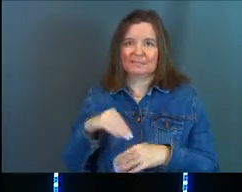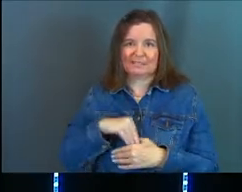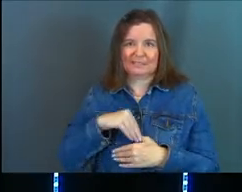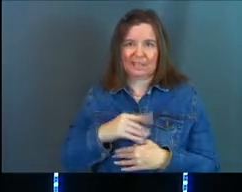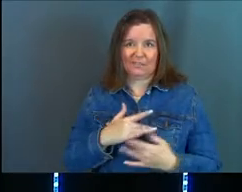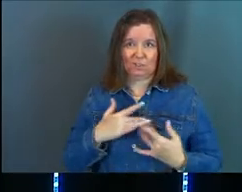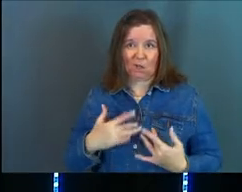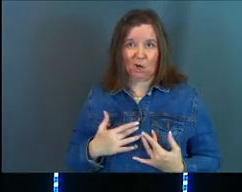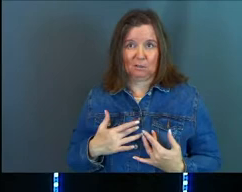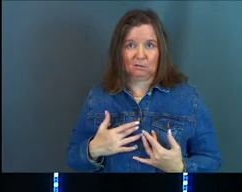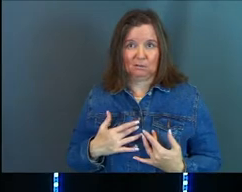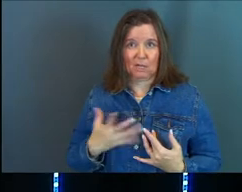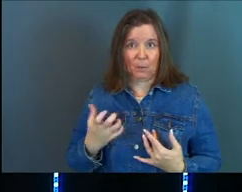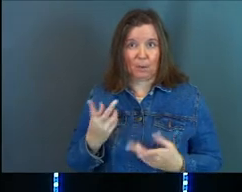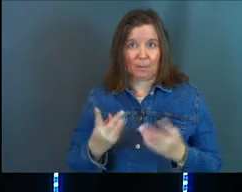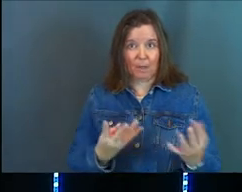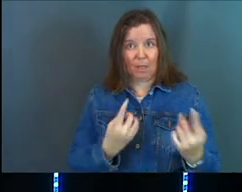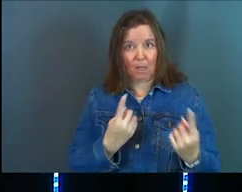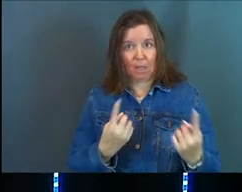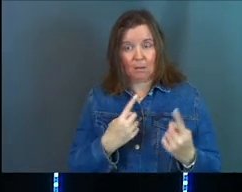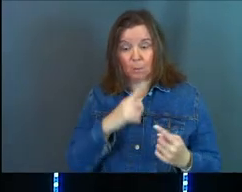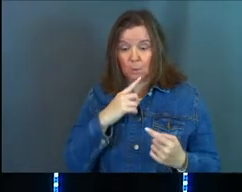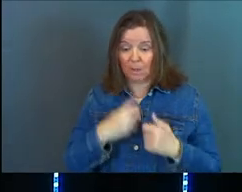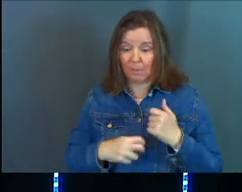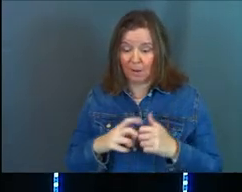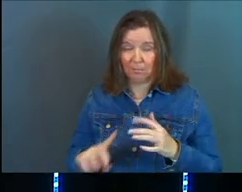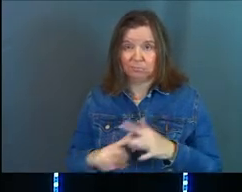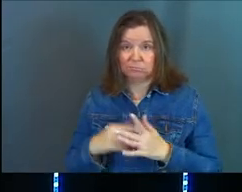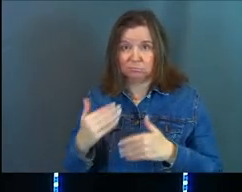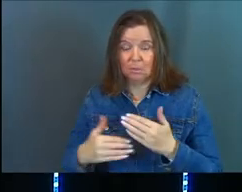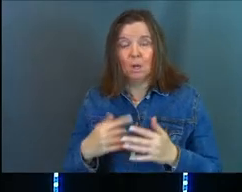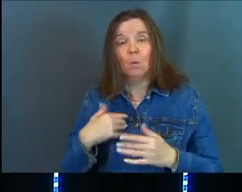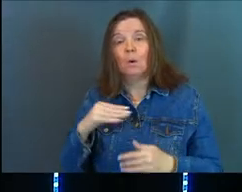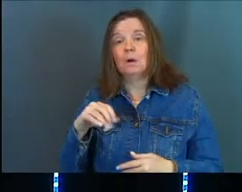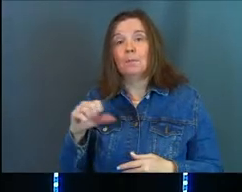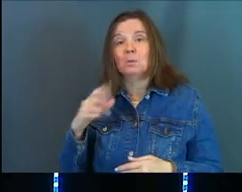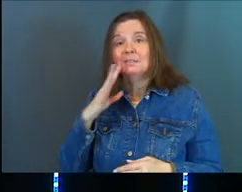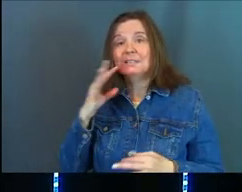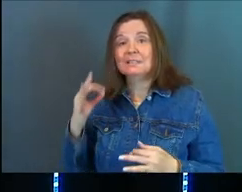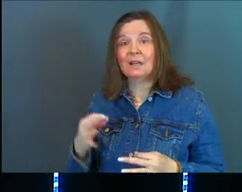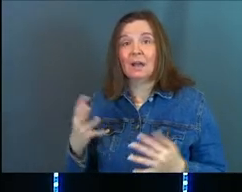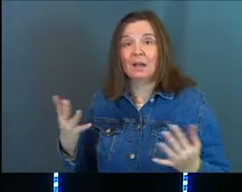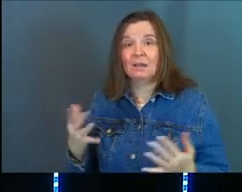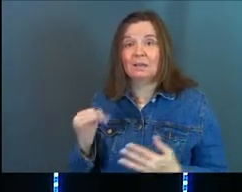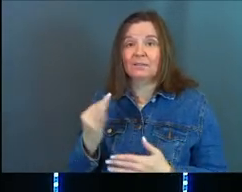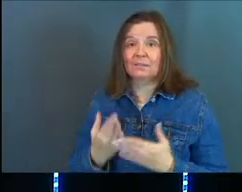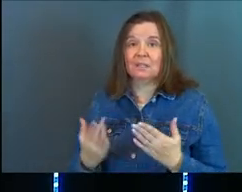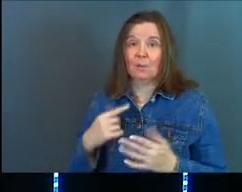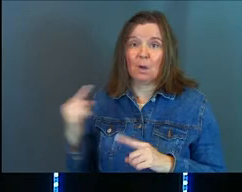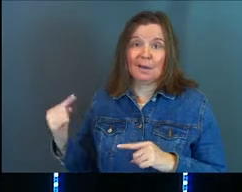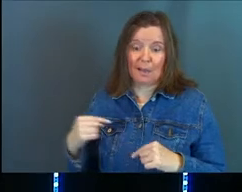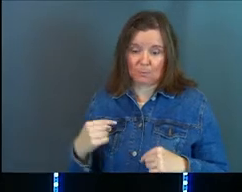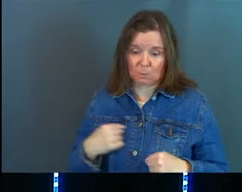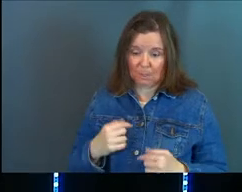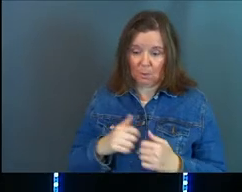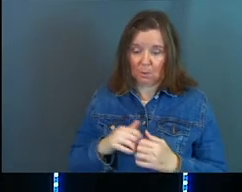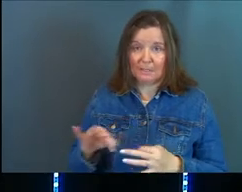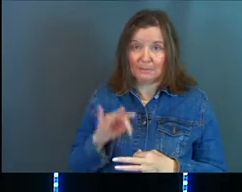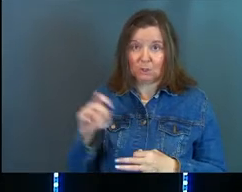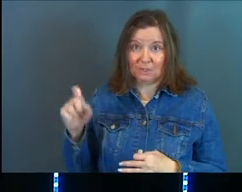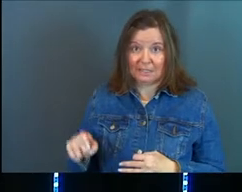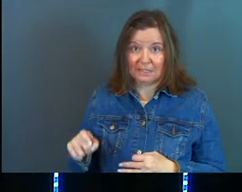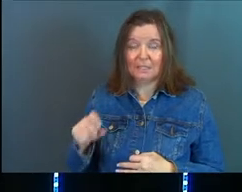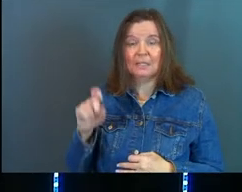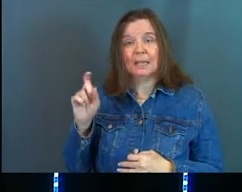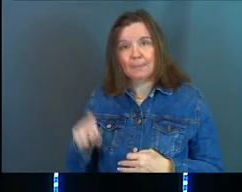inside of his heart before the real problem really got going. What Moses decided was, if somebody comes to me with a spiritual